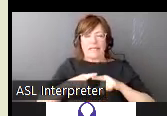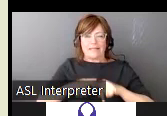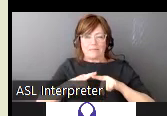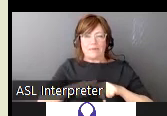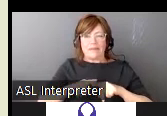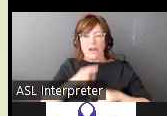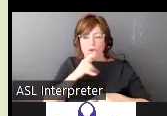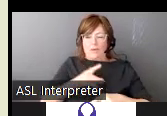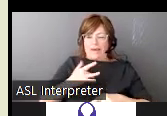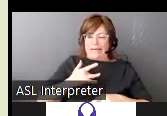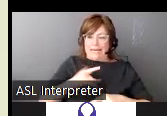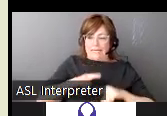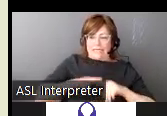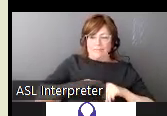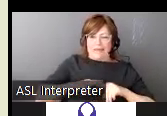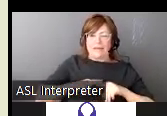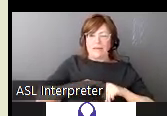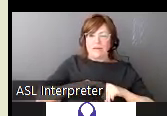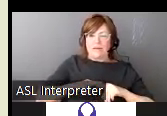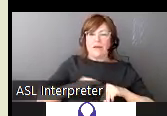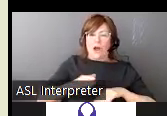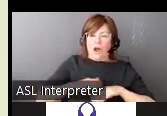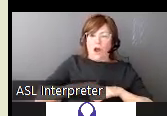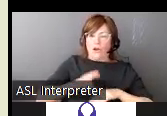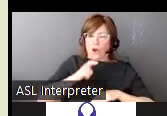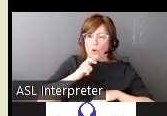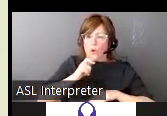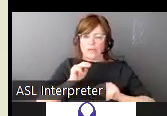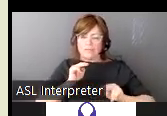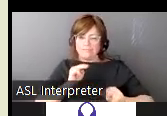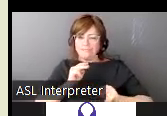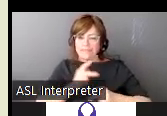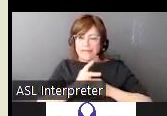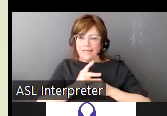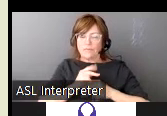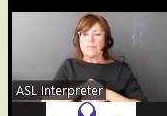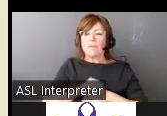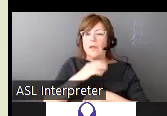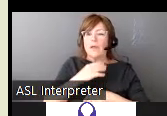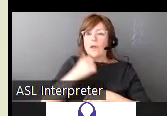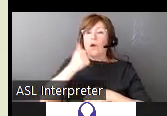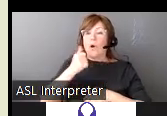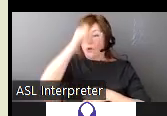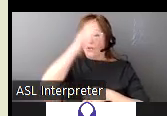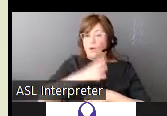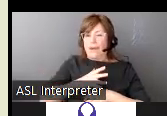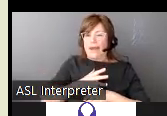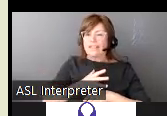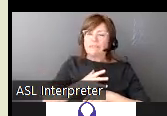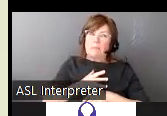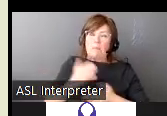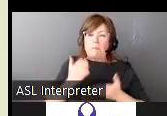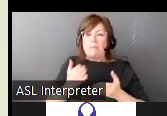caregivers. Furthermore, the older men in that study are more likely to have received post-secondary education. For